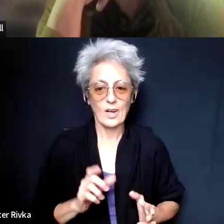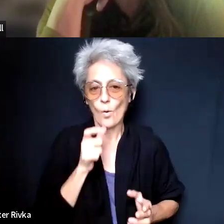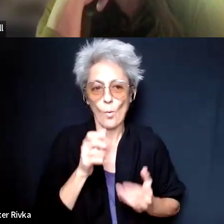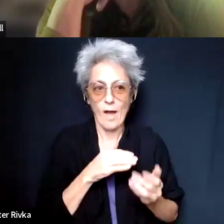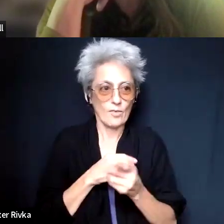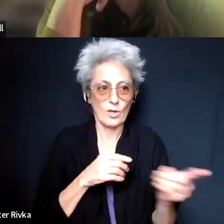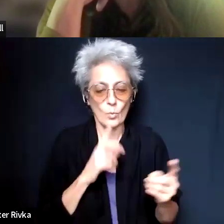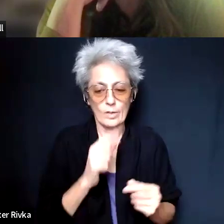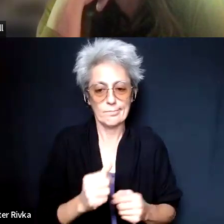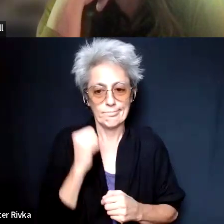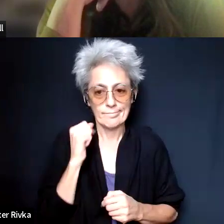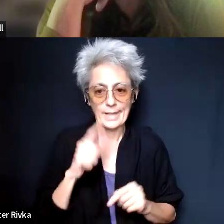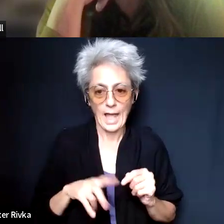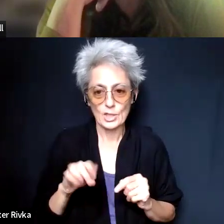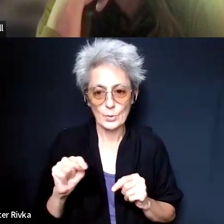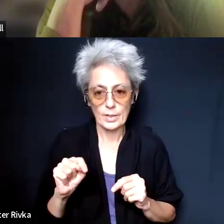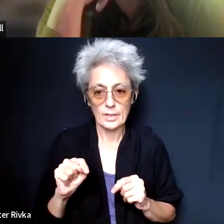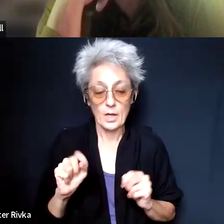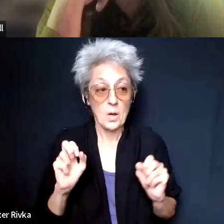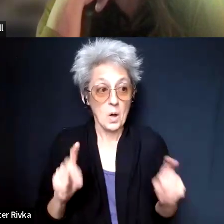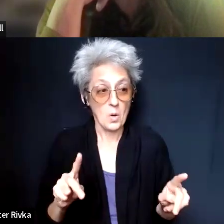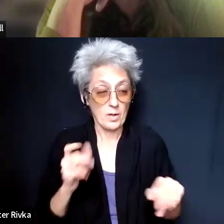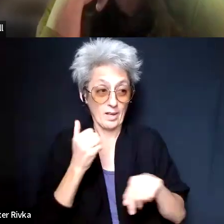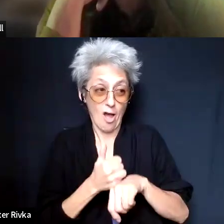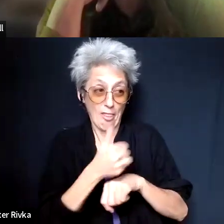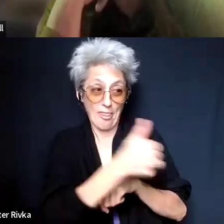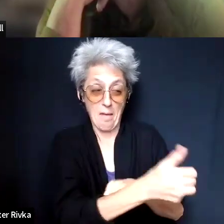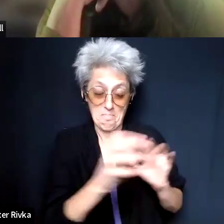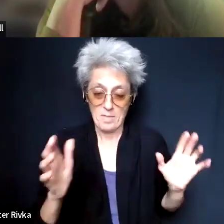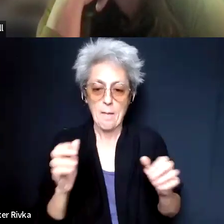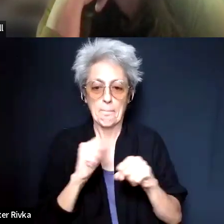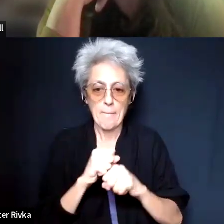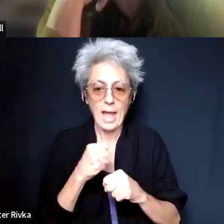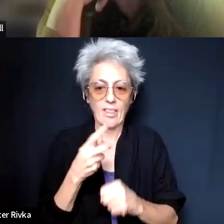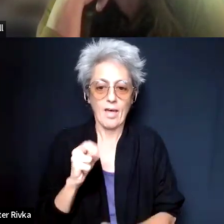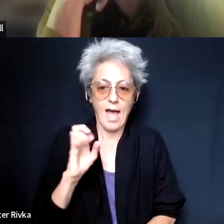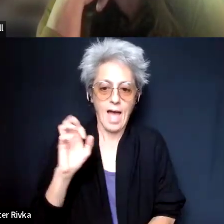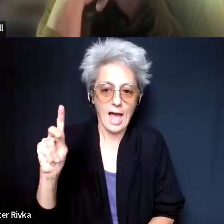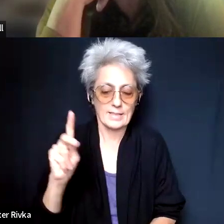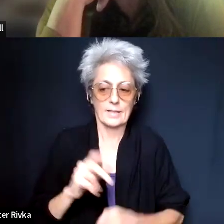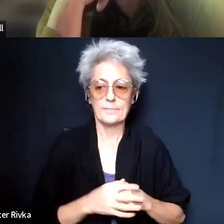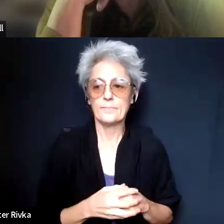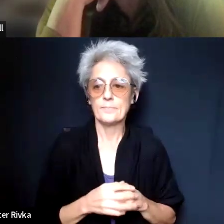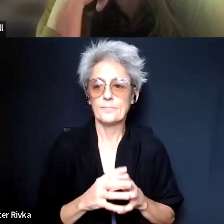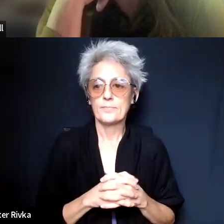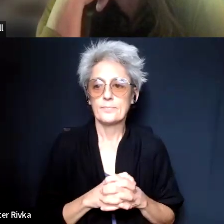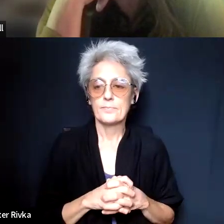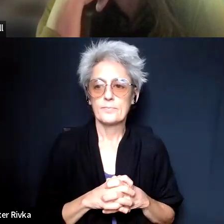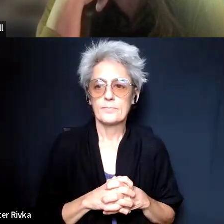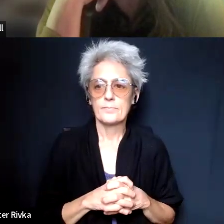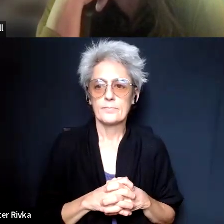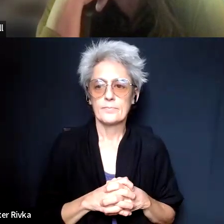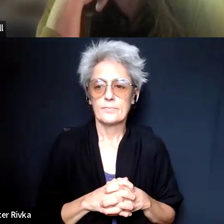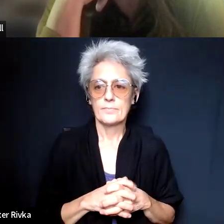But okay, then that's on them, but make the ask. And I was surprised